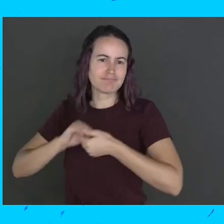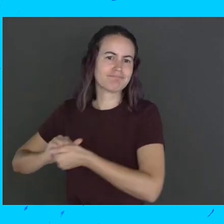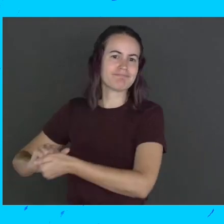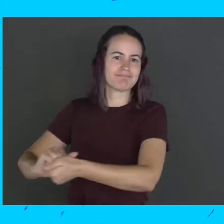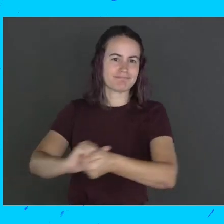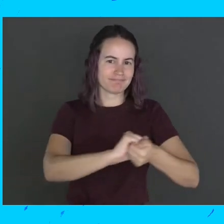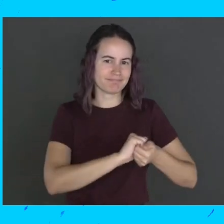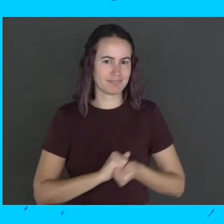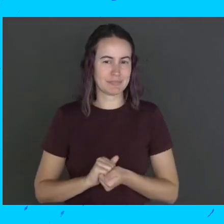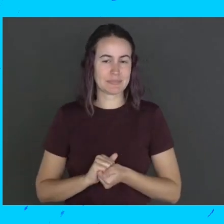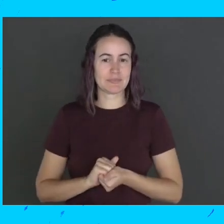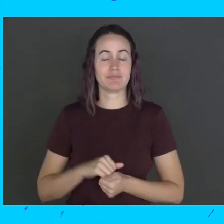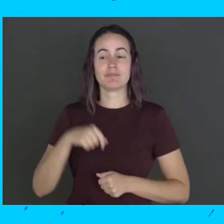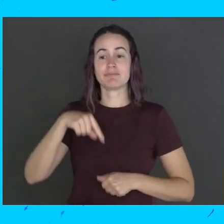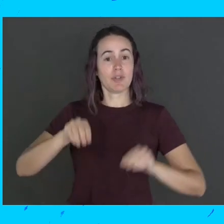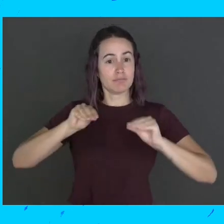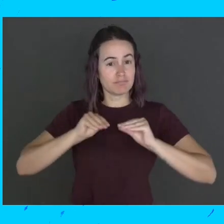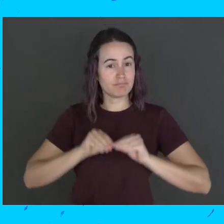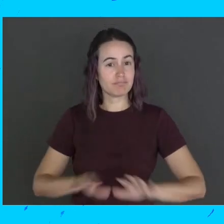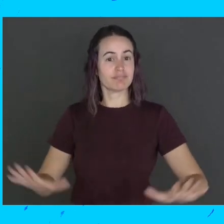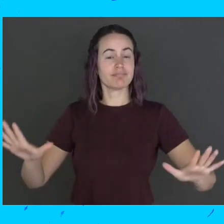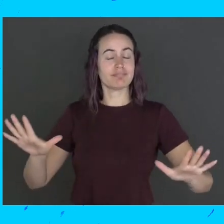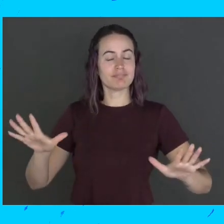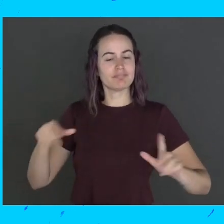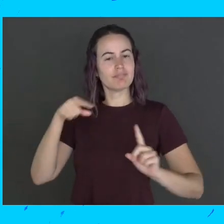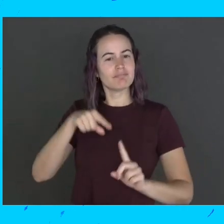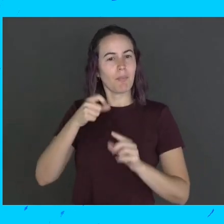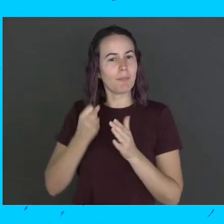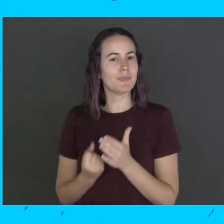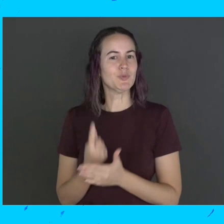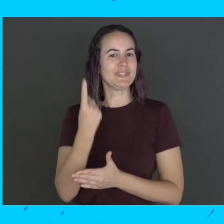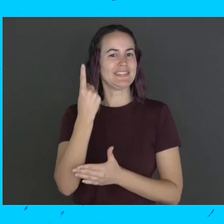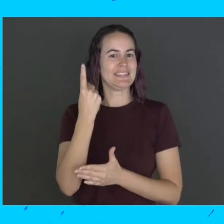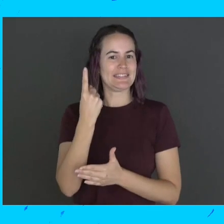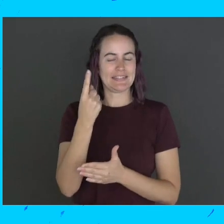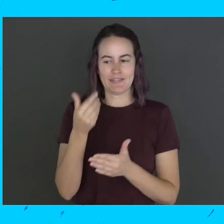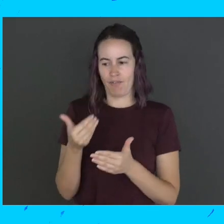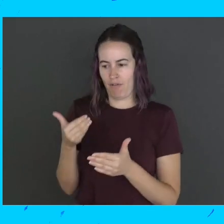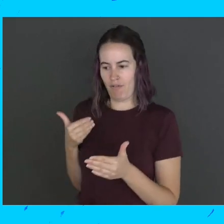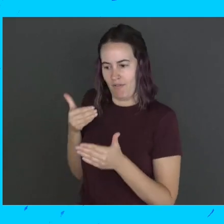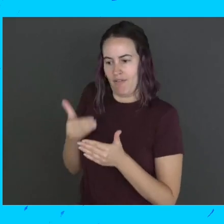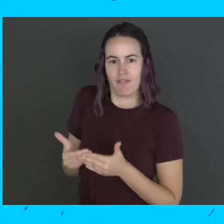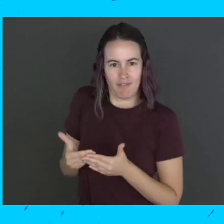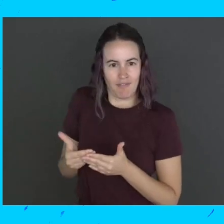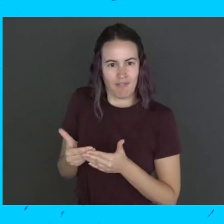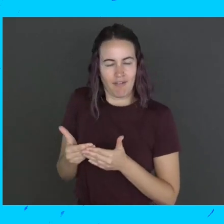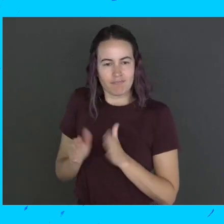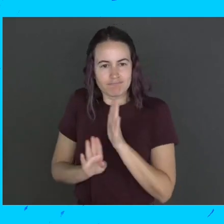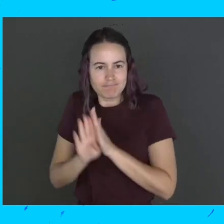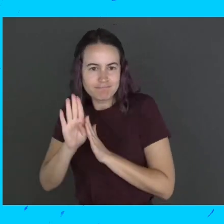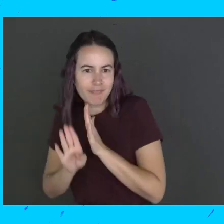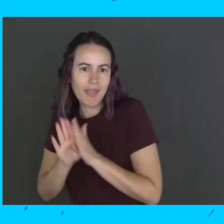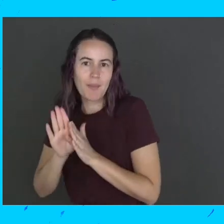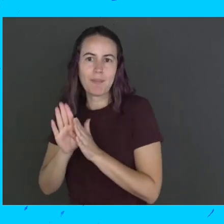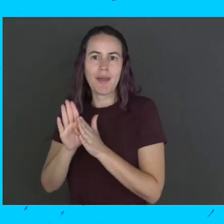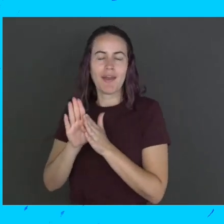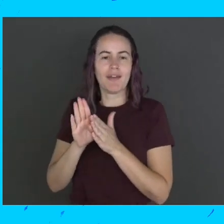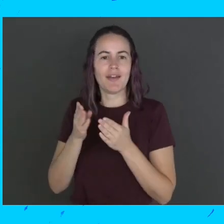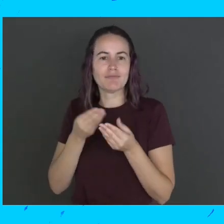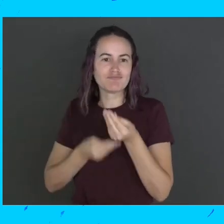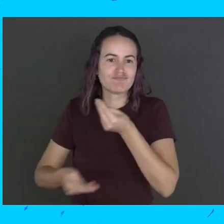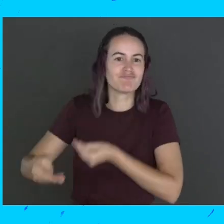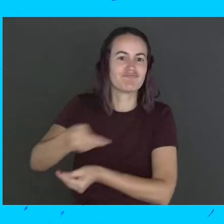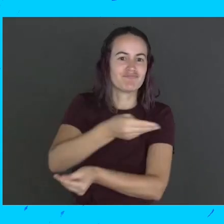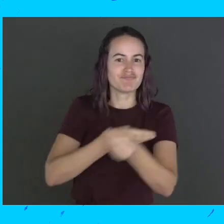launch is our opportunity to share the latest development and explain how this strategy will